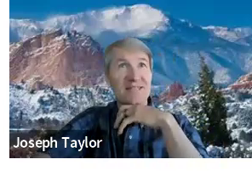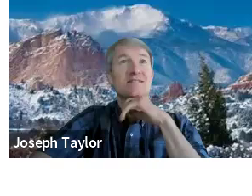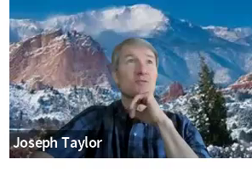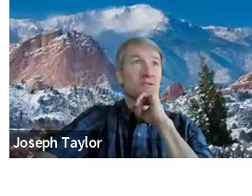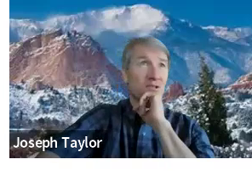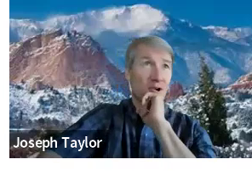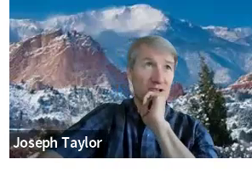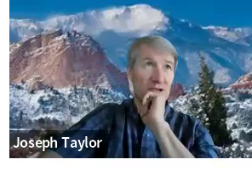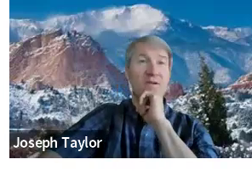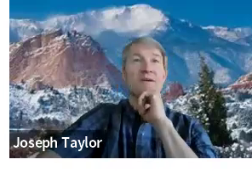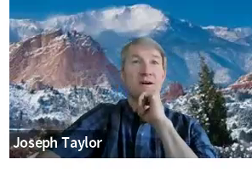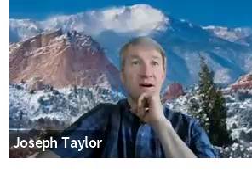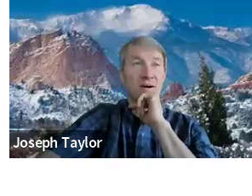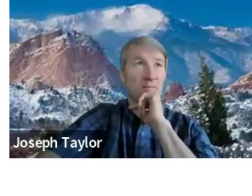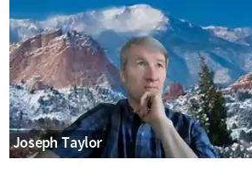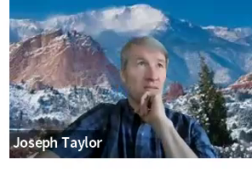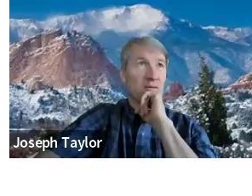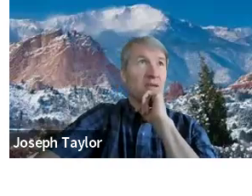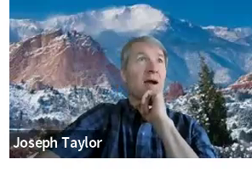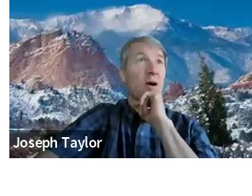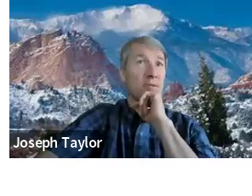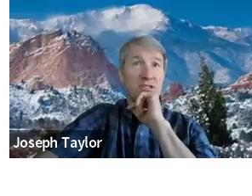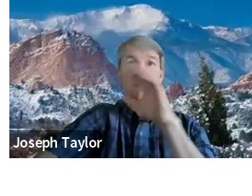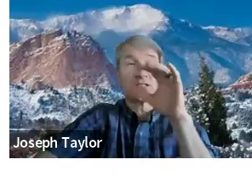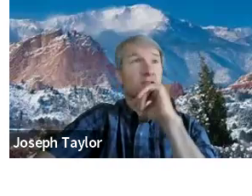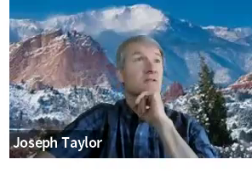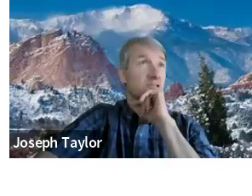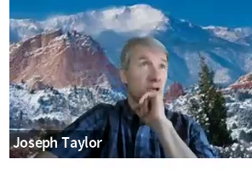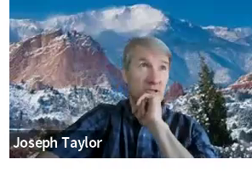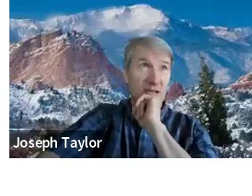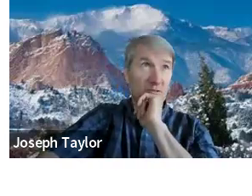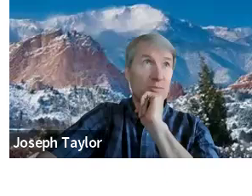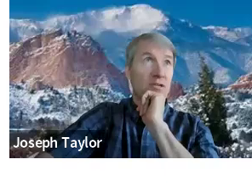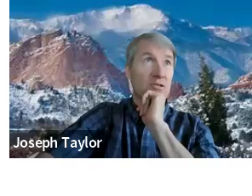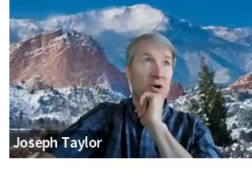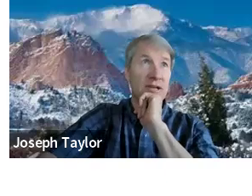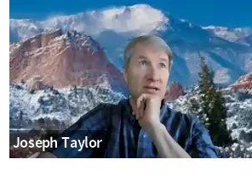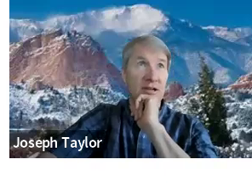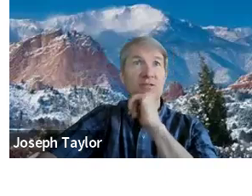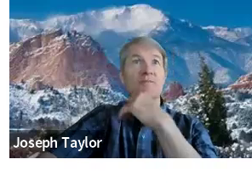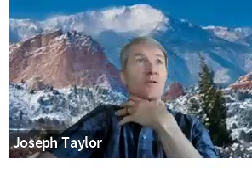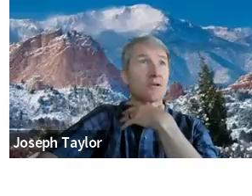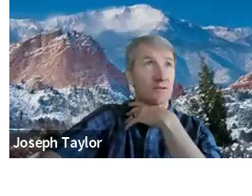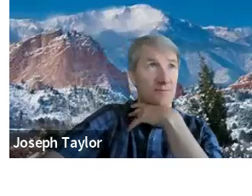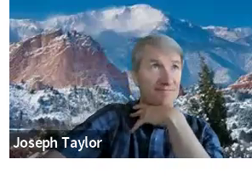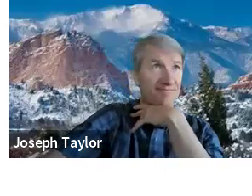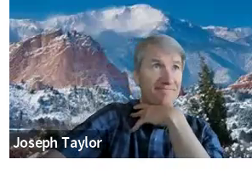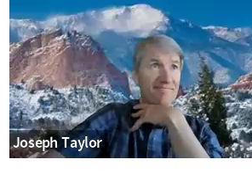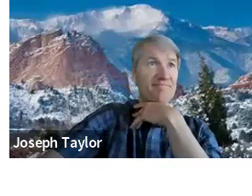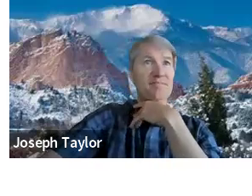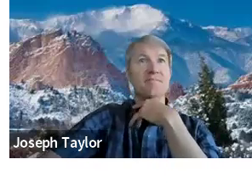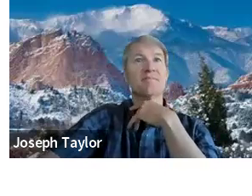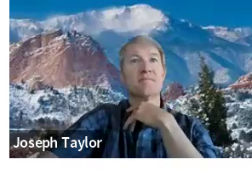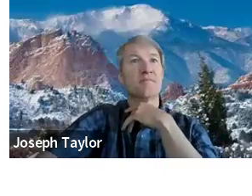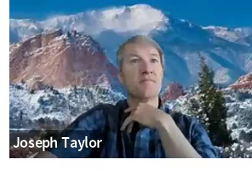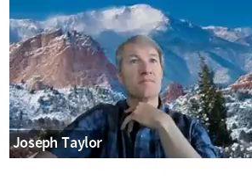webinar attendees as well as the larger PI population, at least those that responded to our data collection protocols.